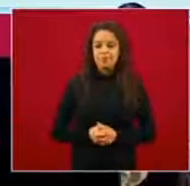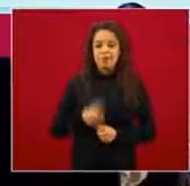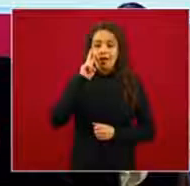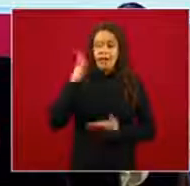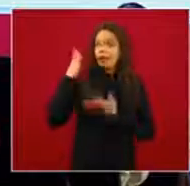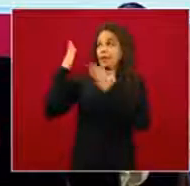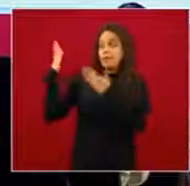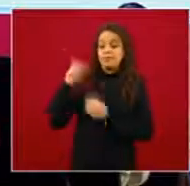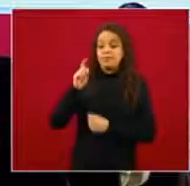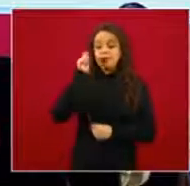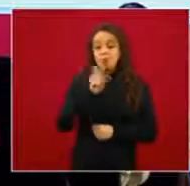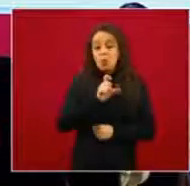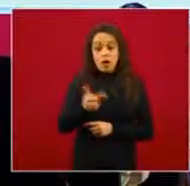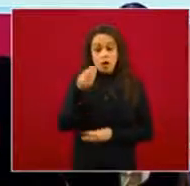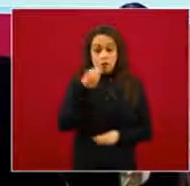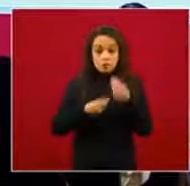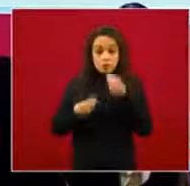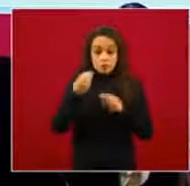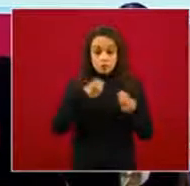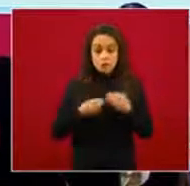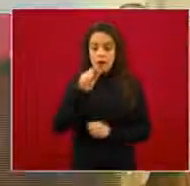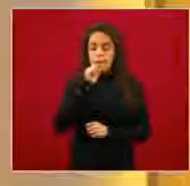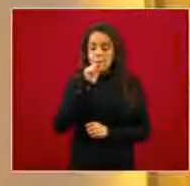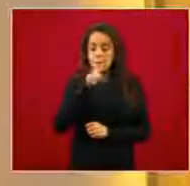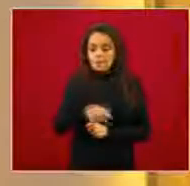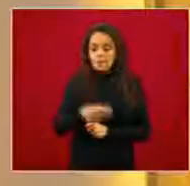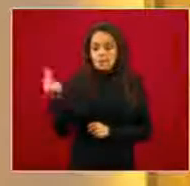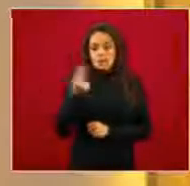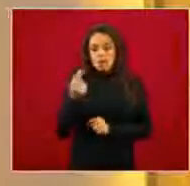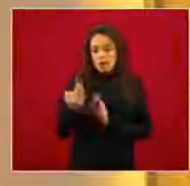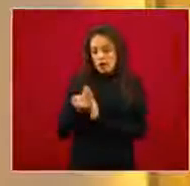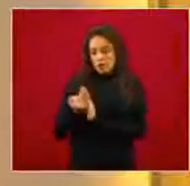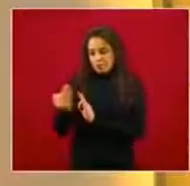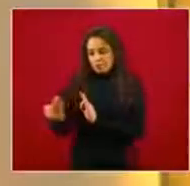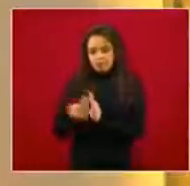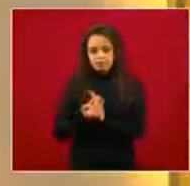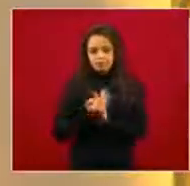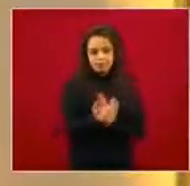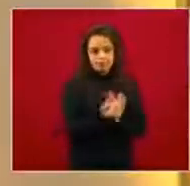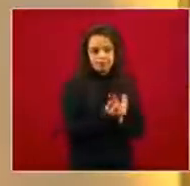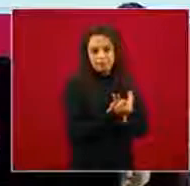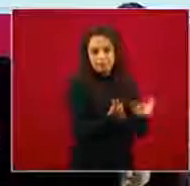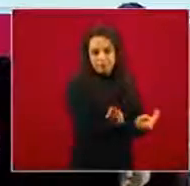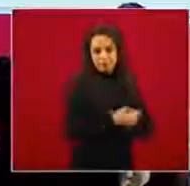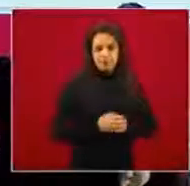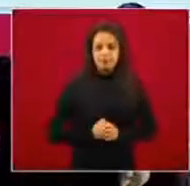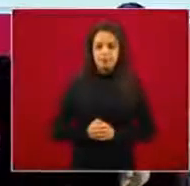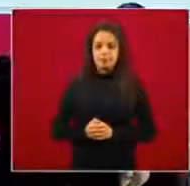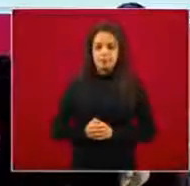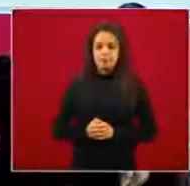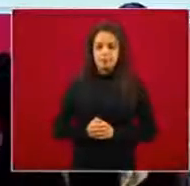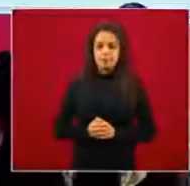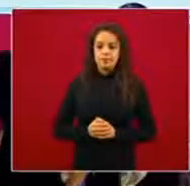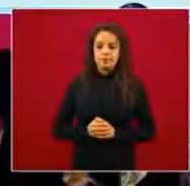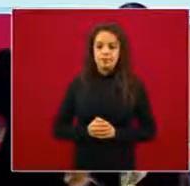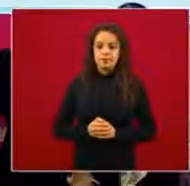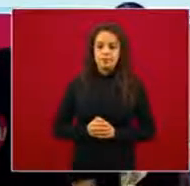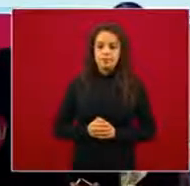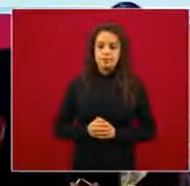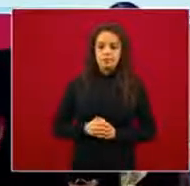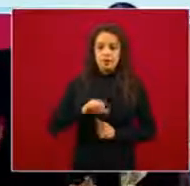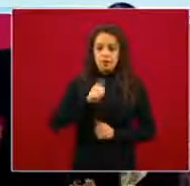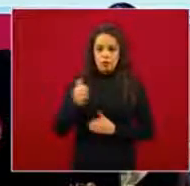instance, on the dining room, we must have some safe distancing in those places. Next